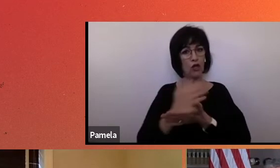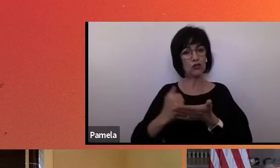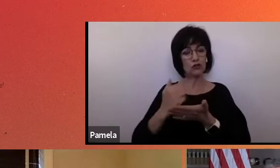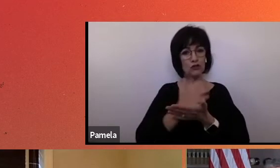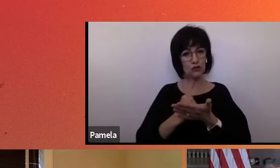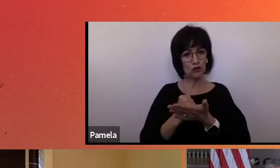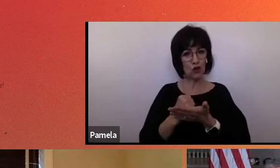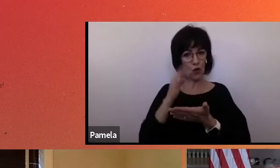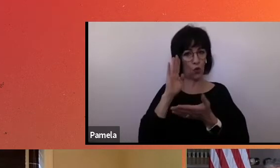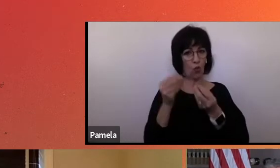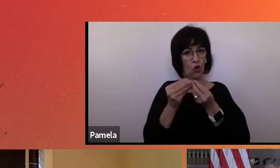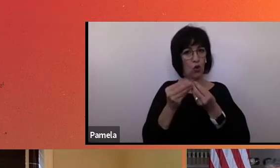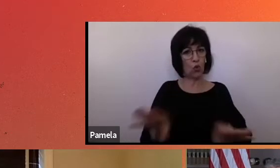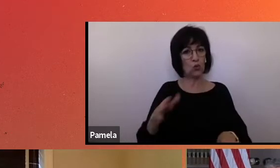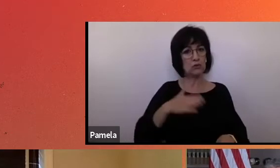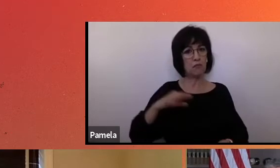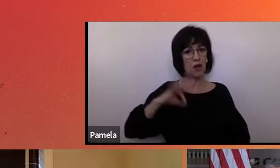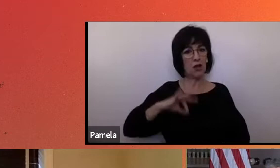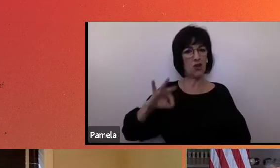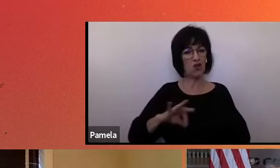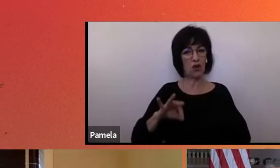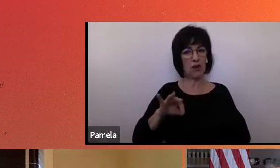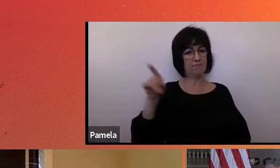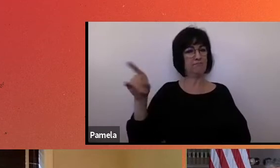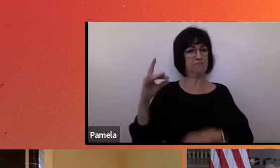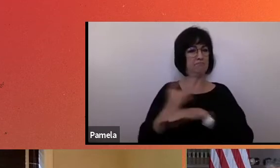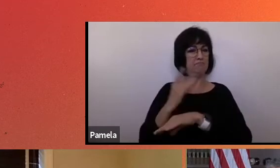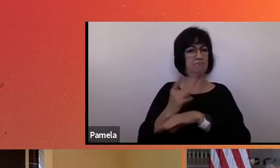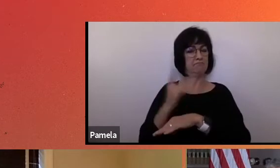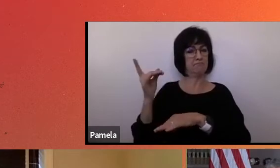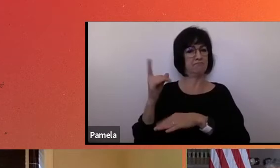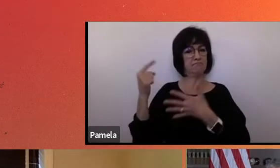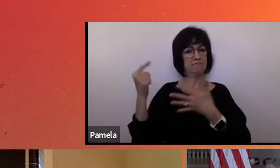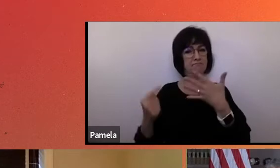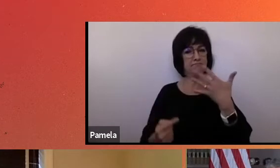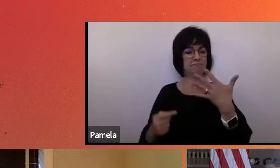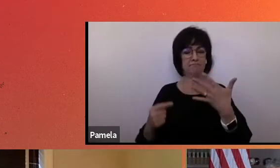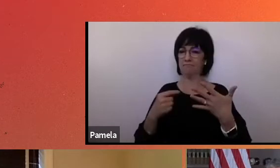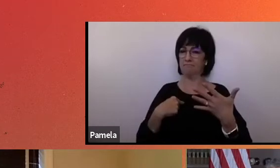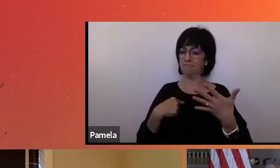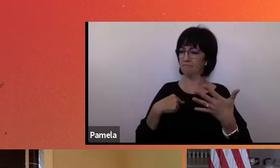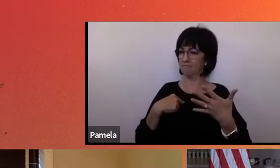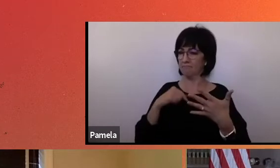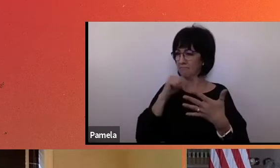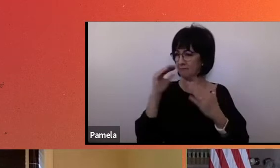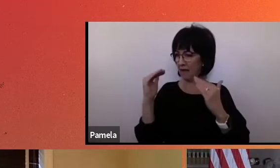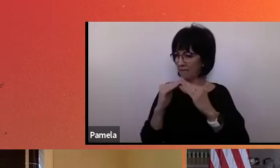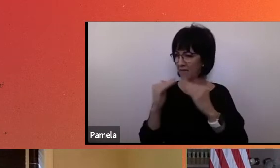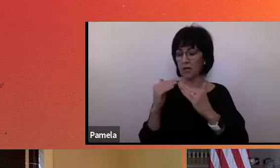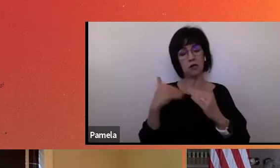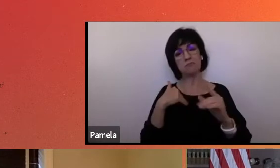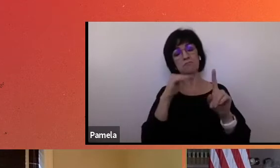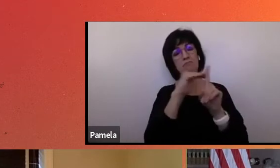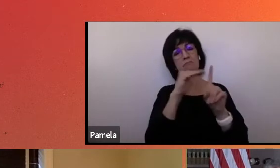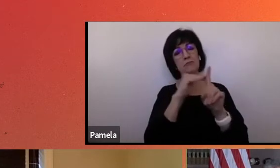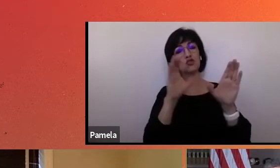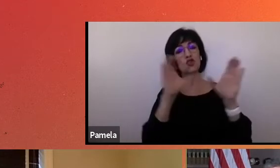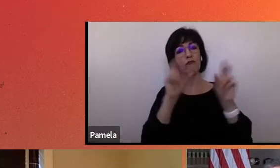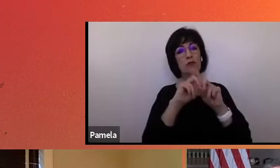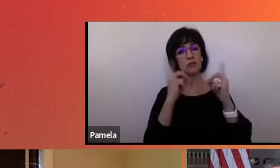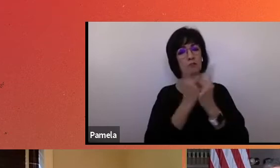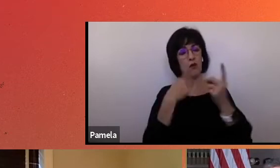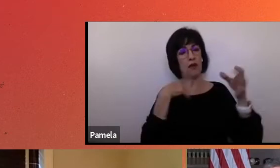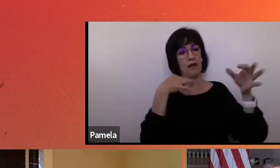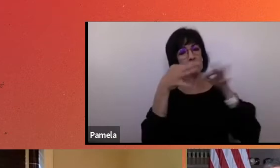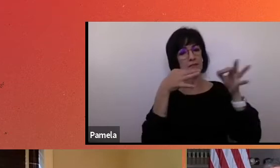economics. And I really didn't think that was fair. So I talked with the certification department, Dr. Elizabeth Lloyd, and explained my case.